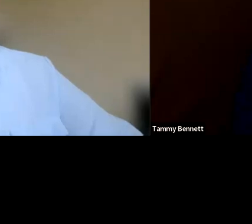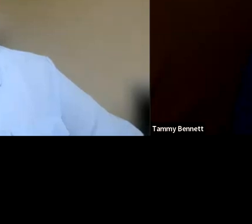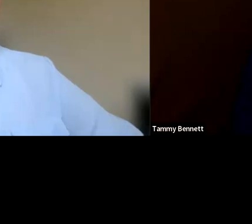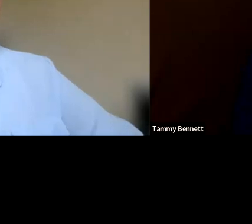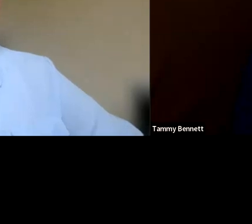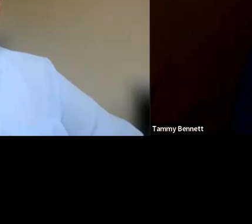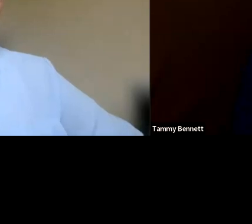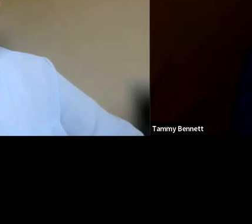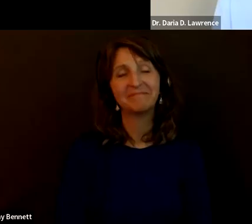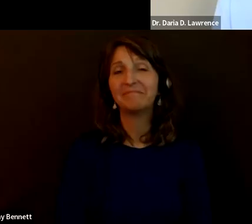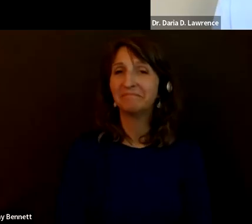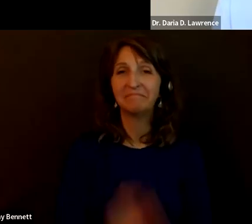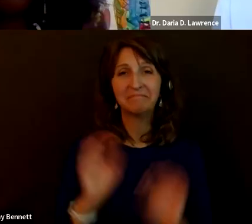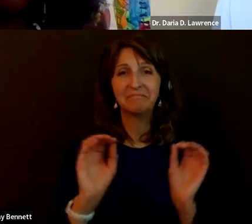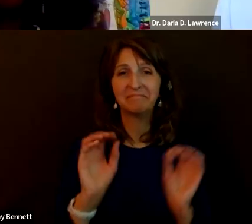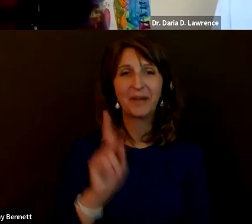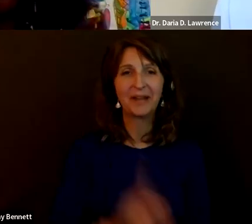Nope. Guess not.